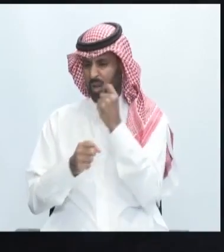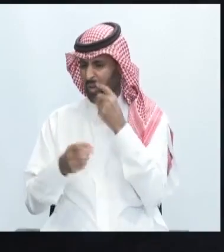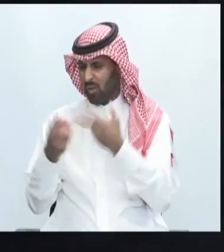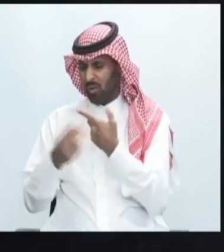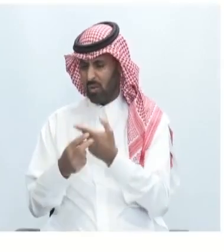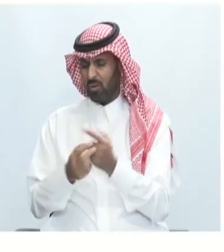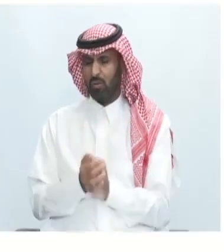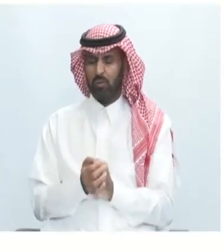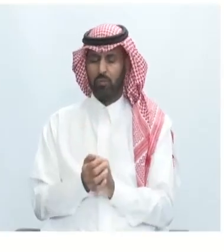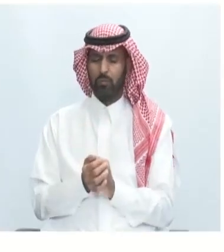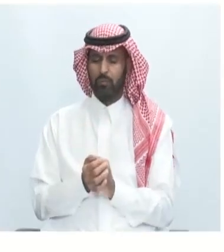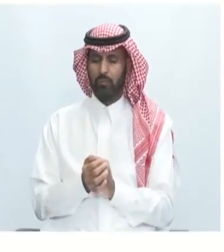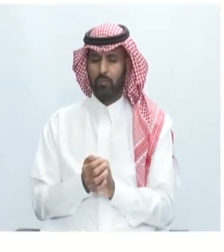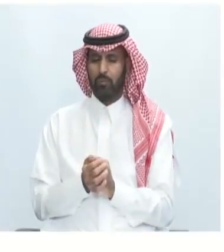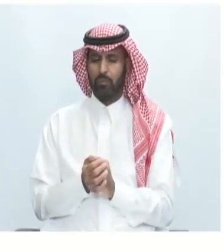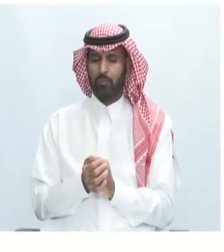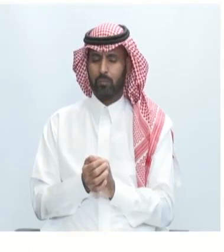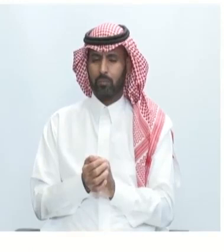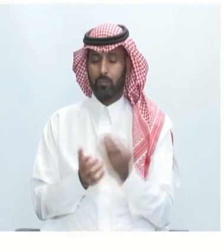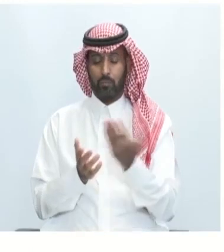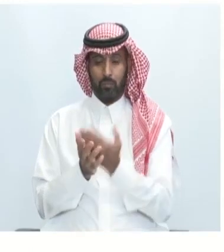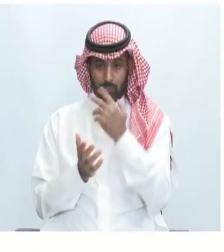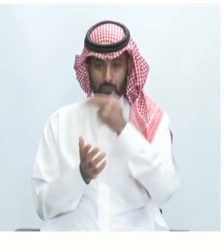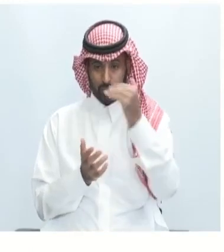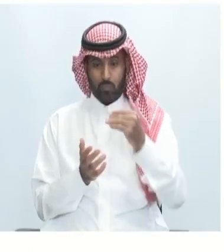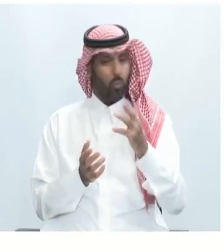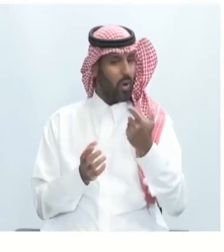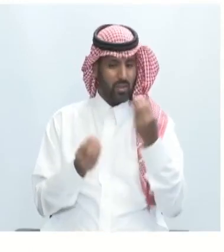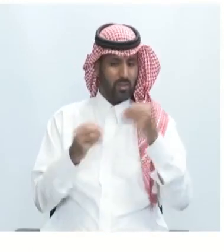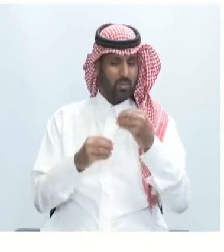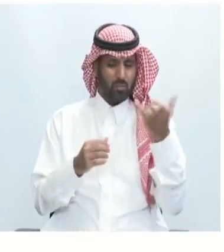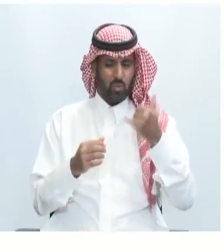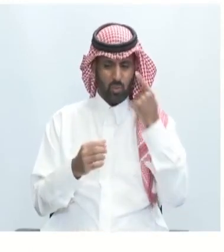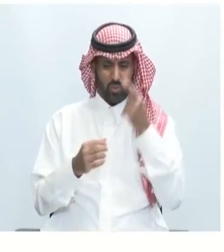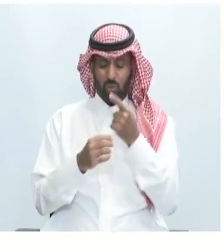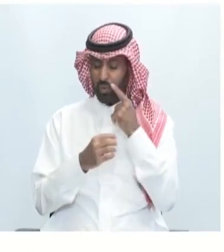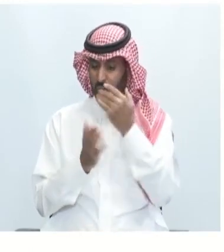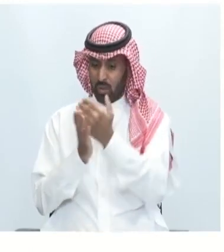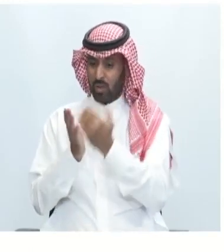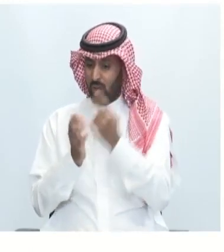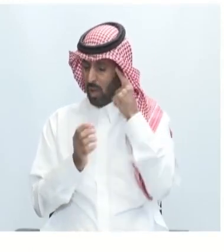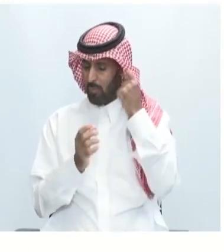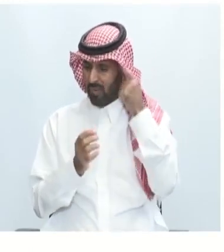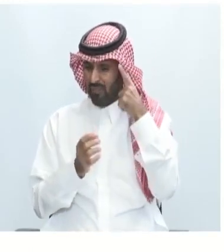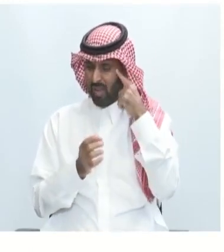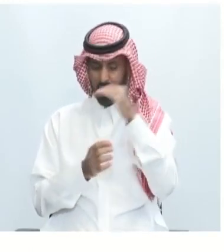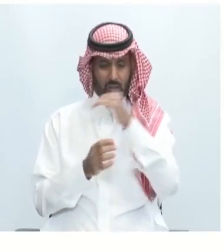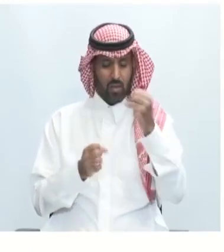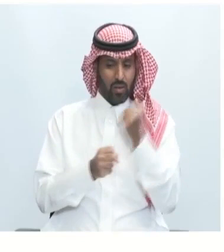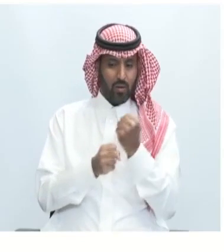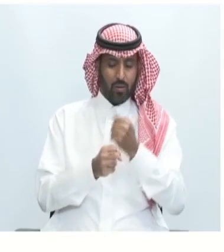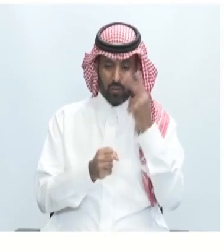to report crime stories. So what's more important in passive sentences? The